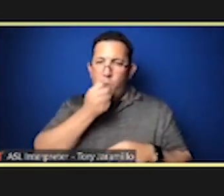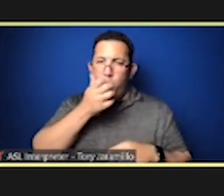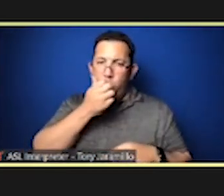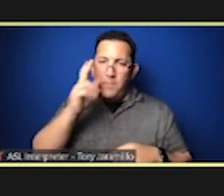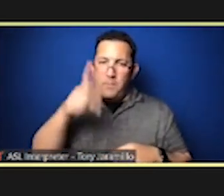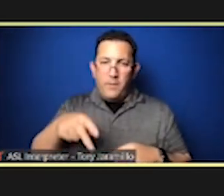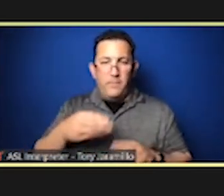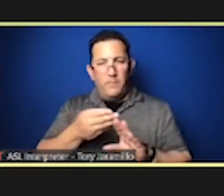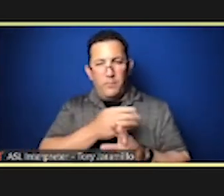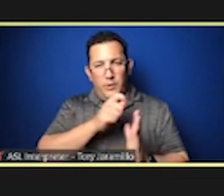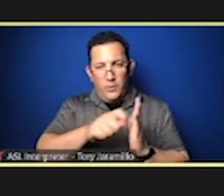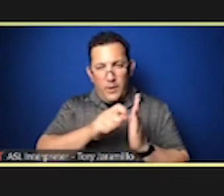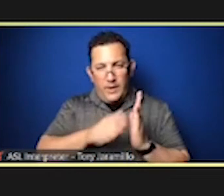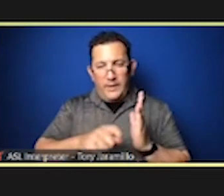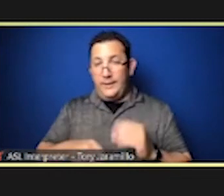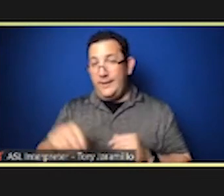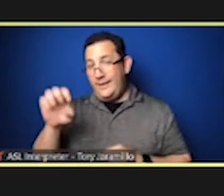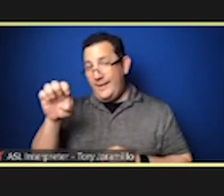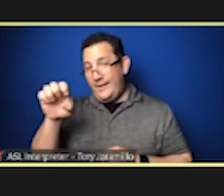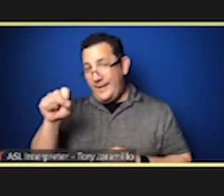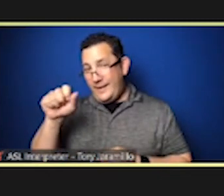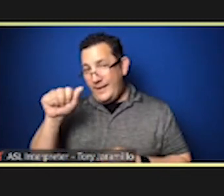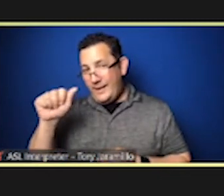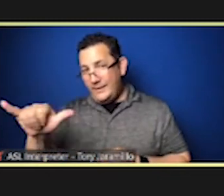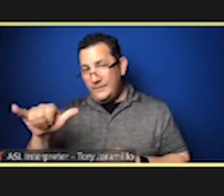and drafting essays.